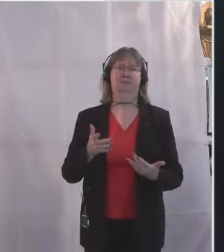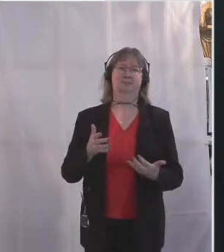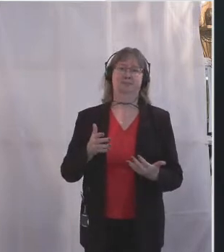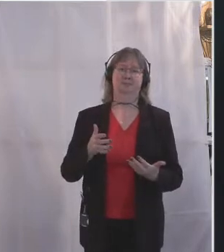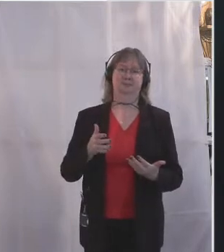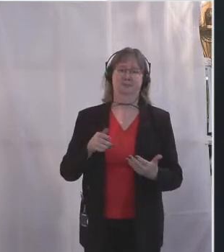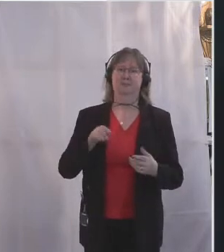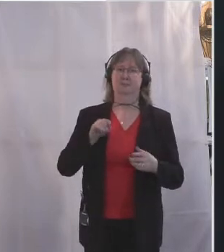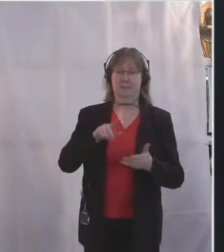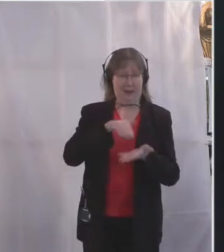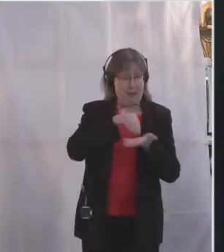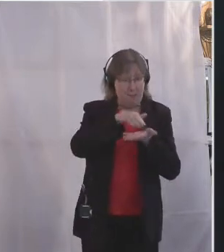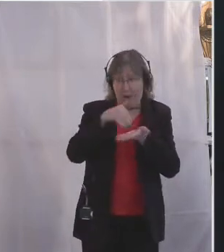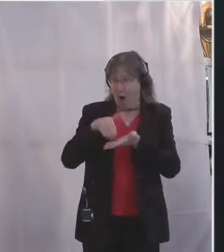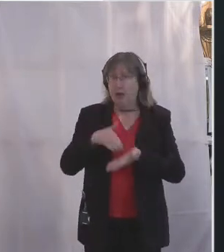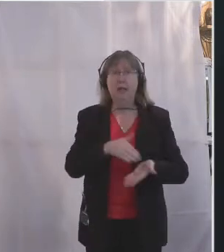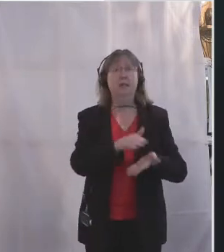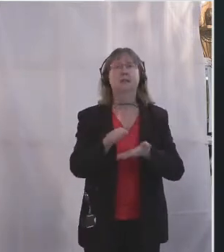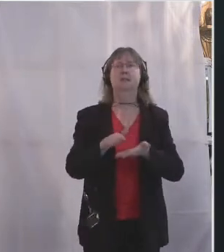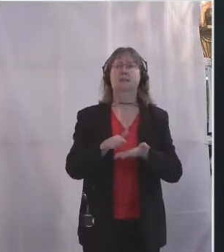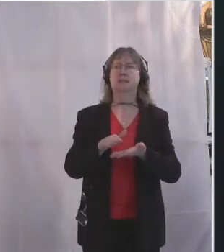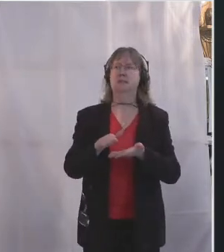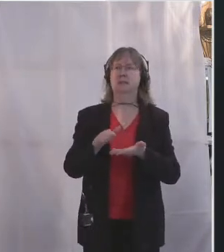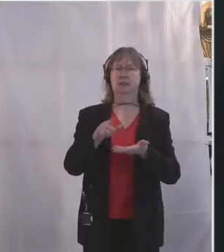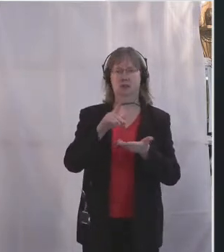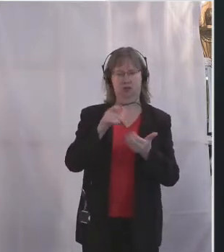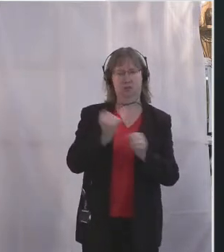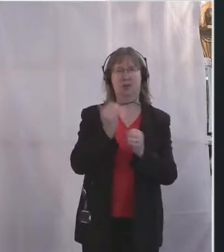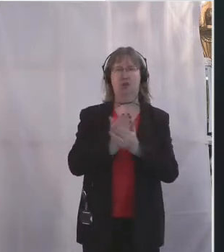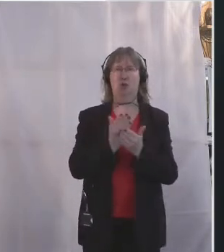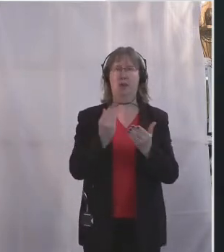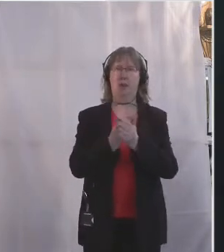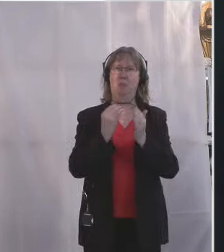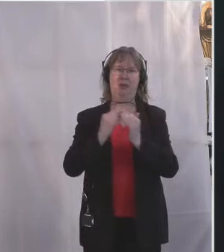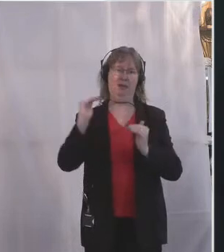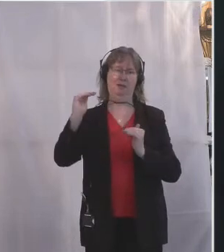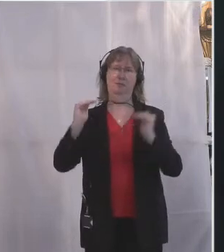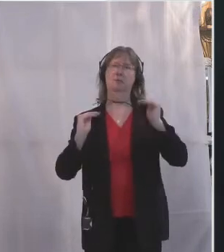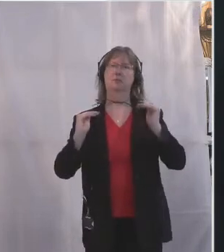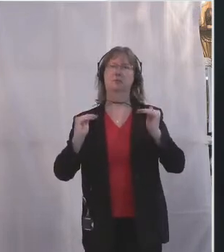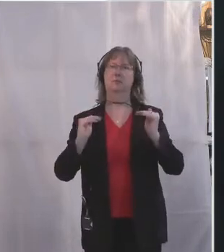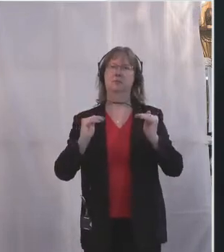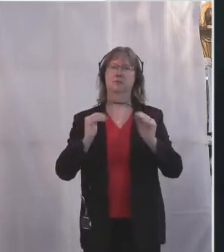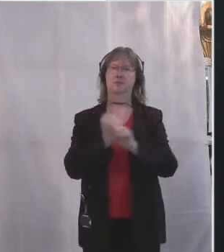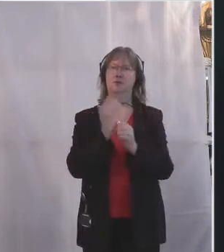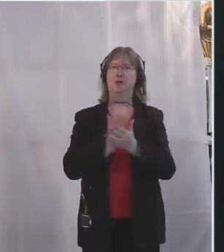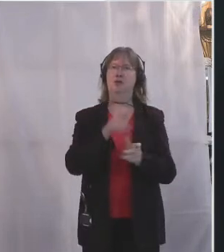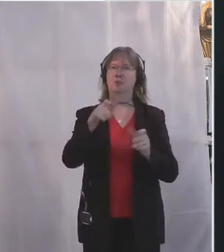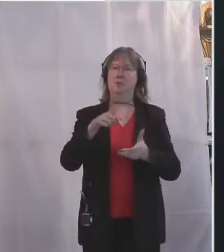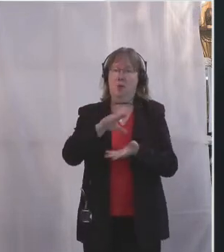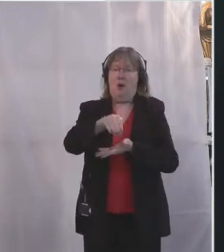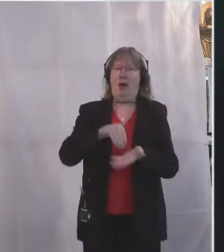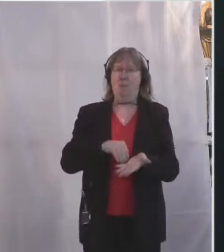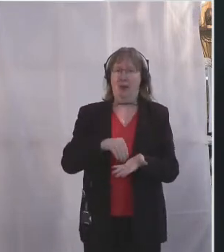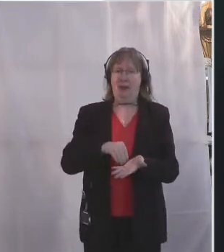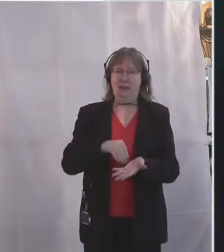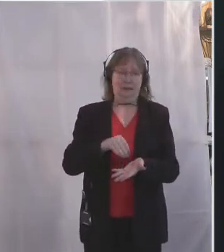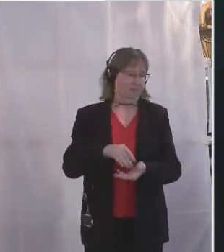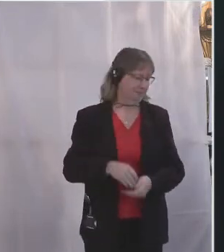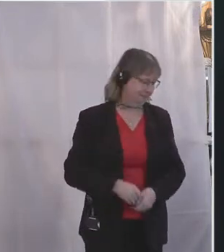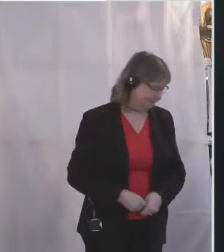these untapped markets to help close that monetization gap and bring new revenue into the music industry to get artists paid.